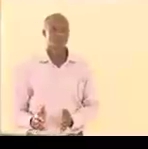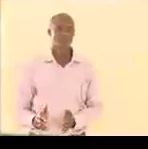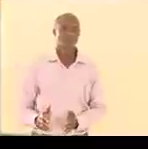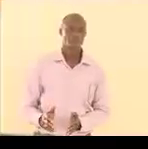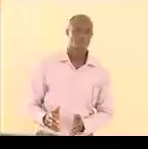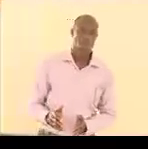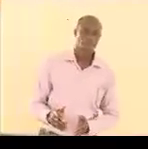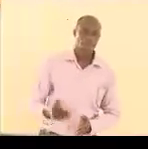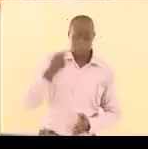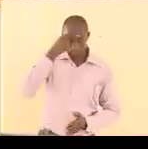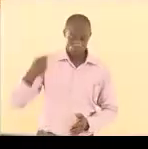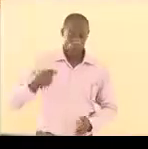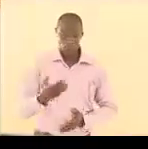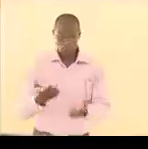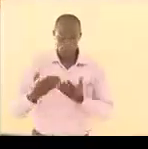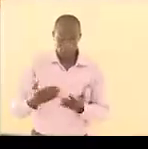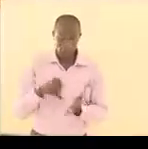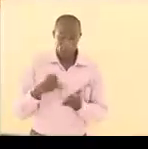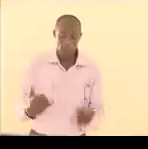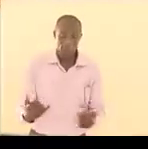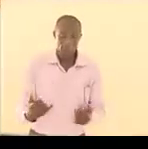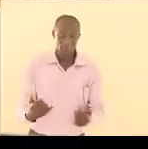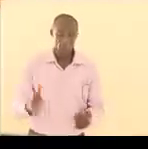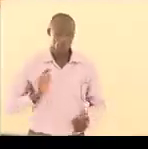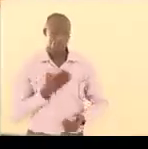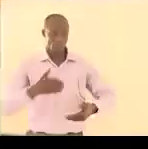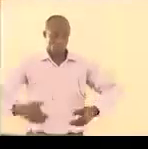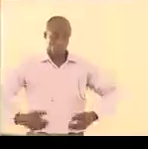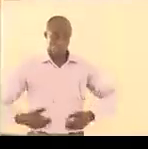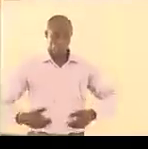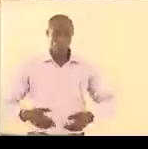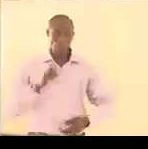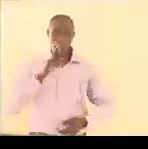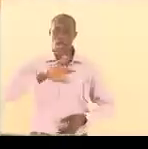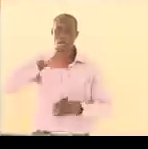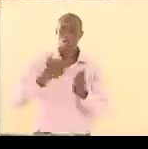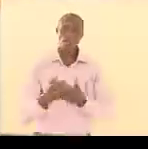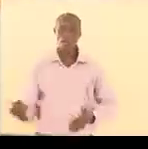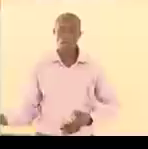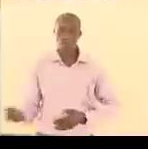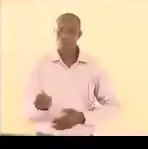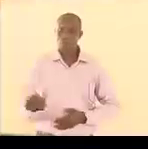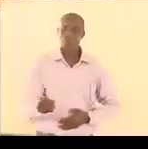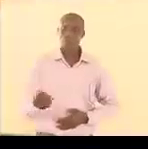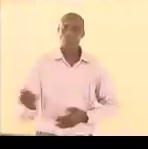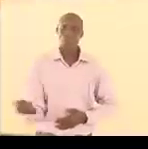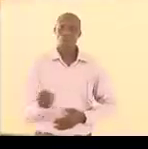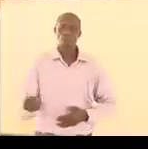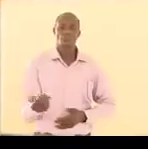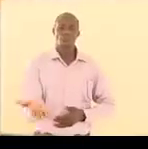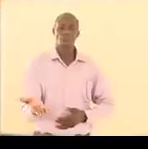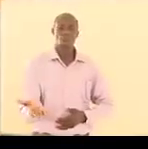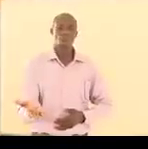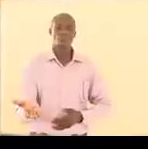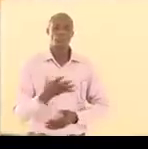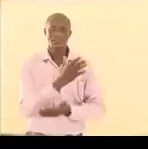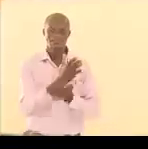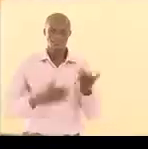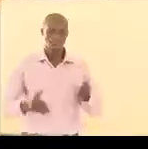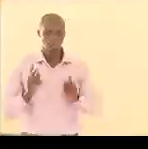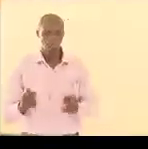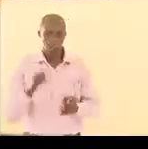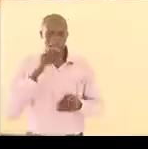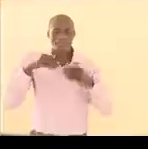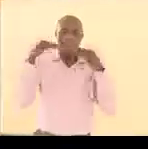It's desperation, isn't it? It's desperation. So our young people are all now turning to become gamblers. Some people